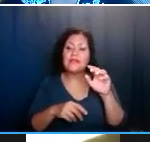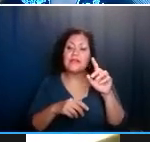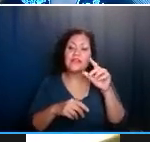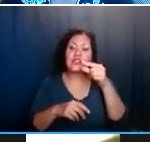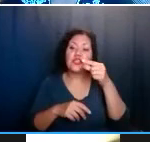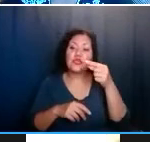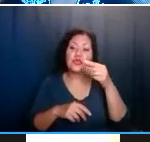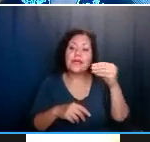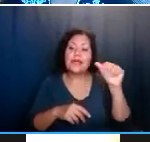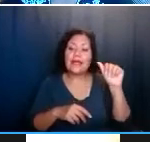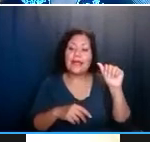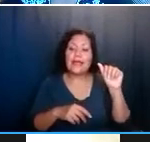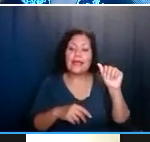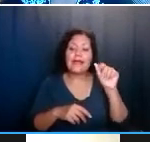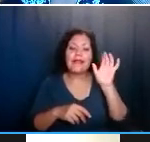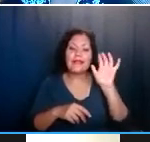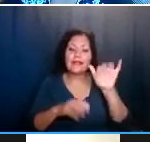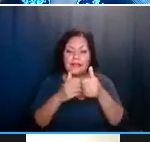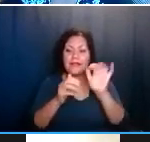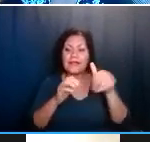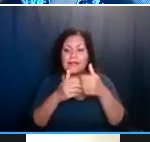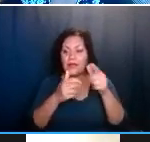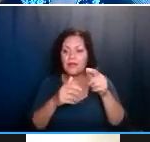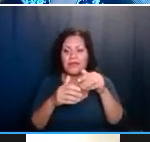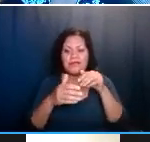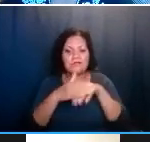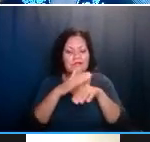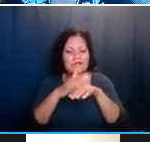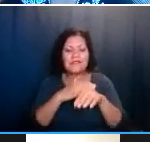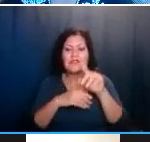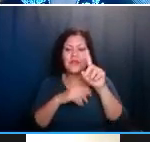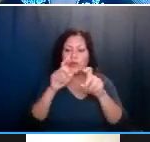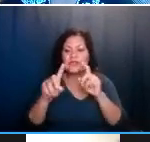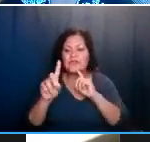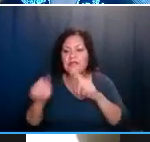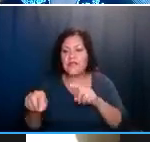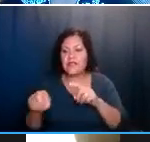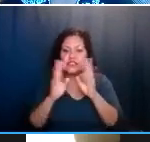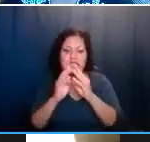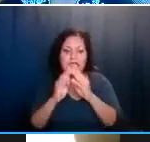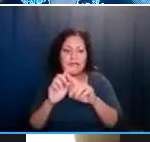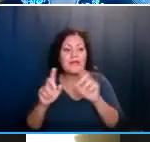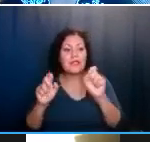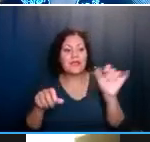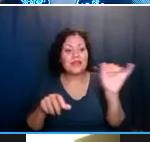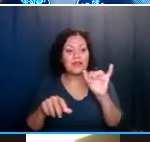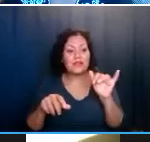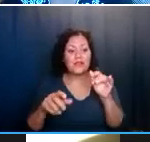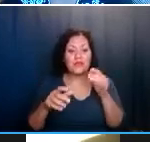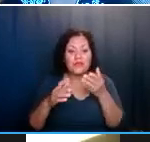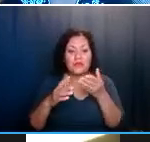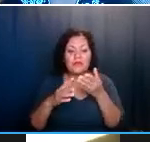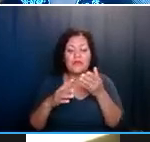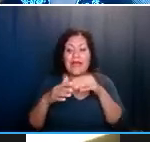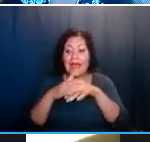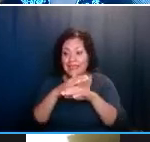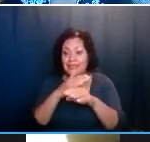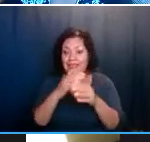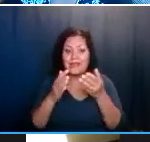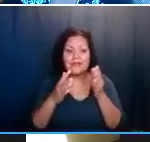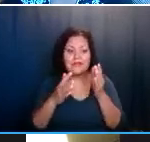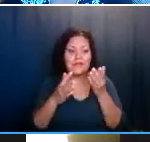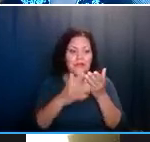the Q&A for each of the sessions that you want to attend. But you can also get through to that from